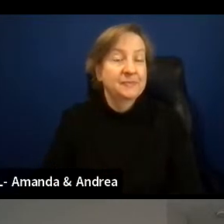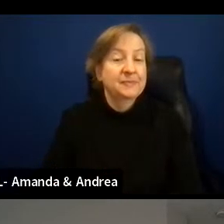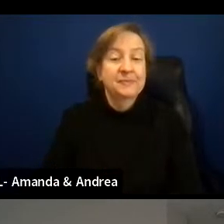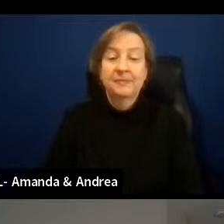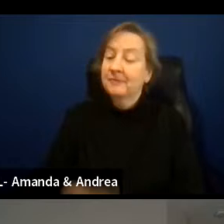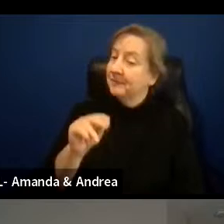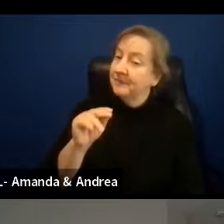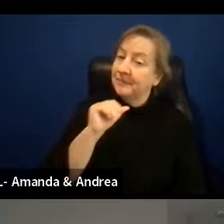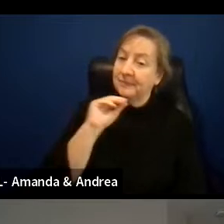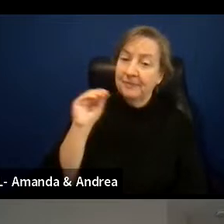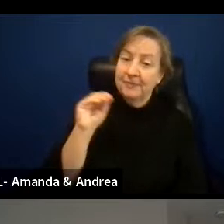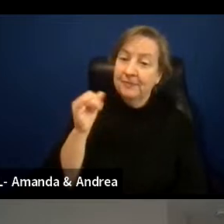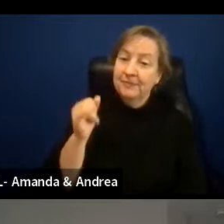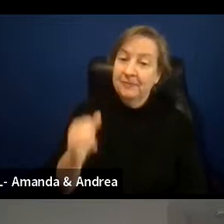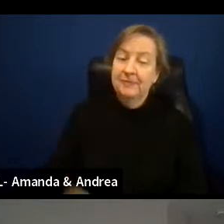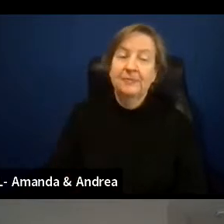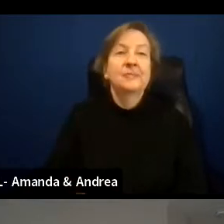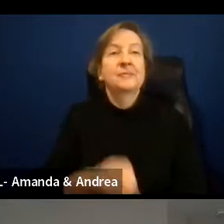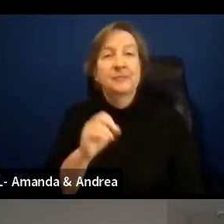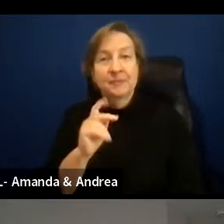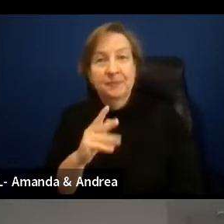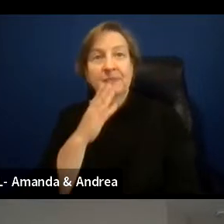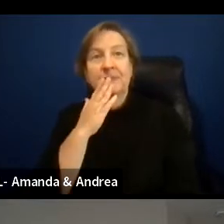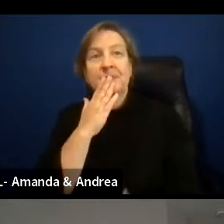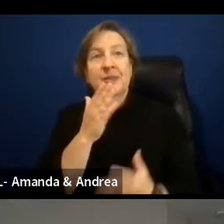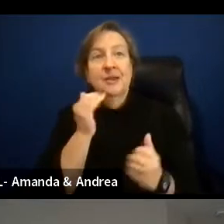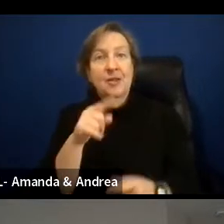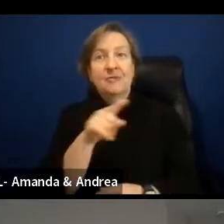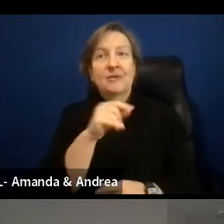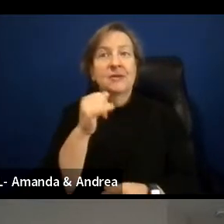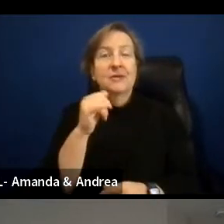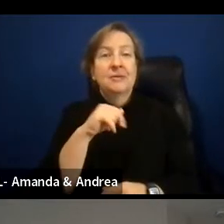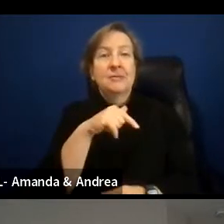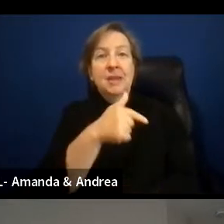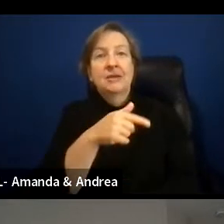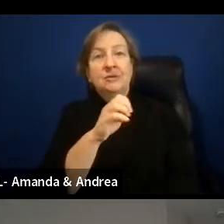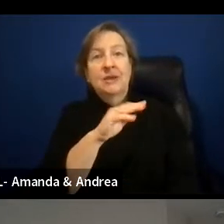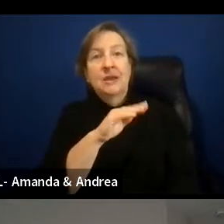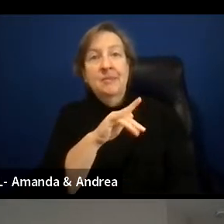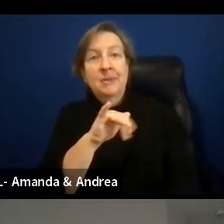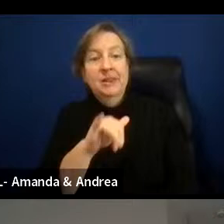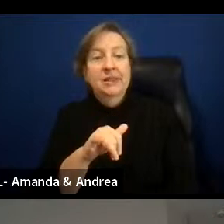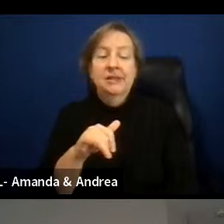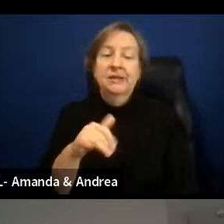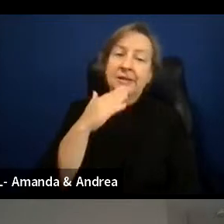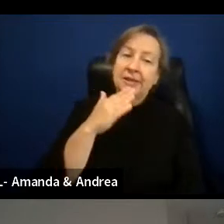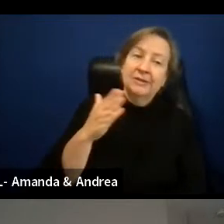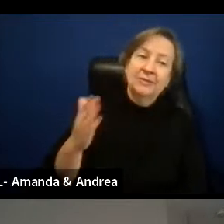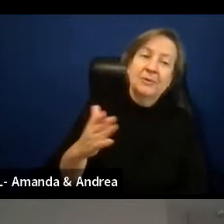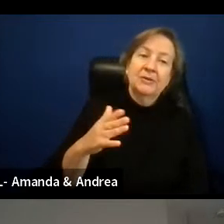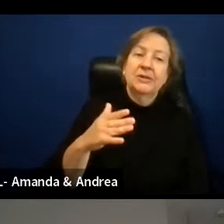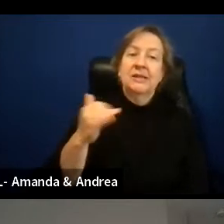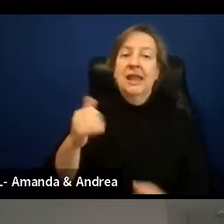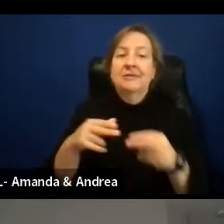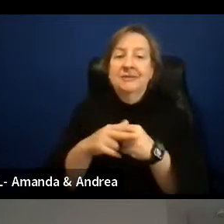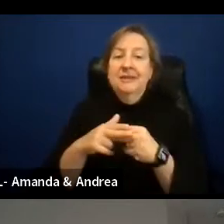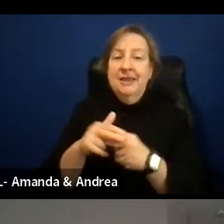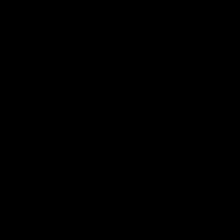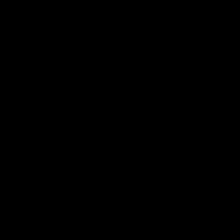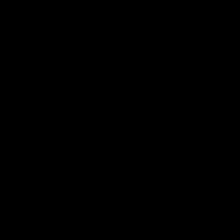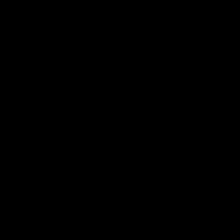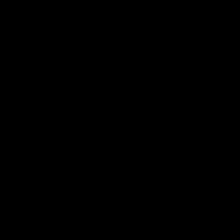Nope, not at the moment. All right, thank you. I'll hand it back over to you, Emily. Thanks so much. We could get our slides back up.